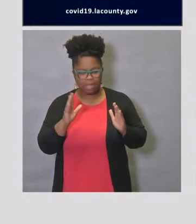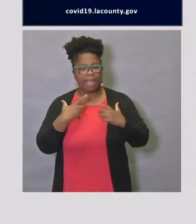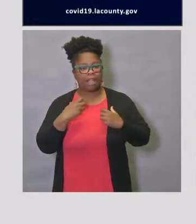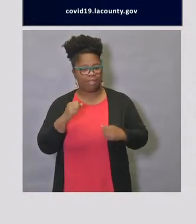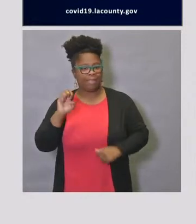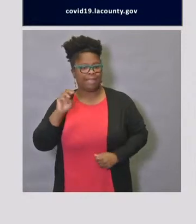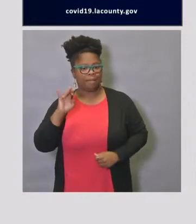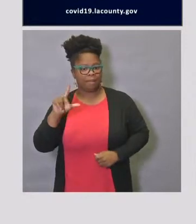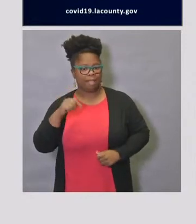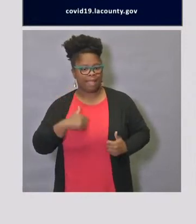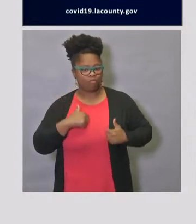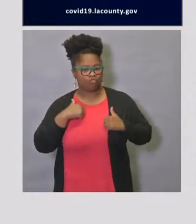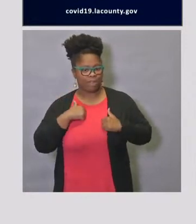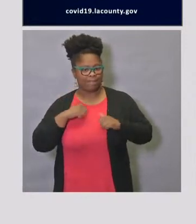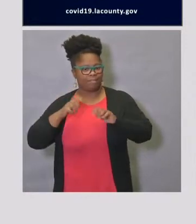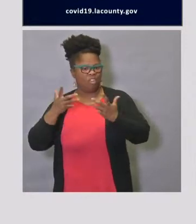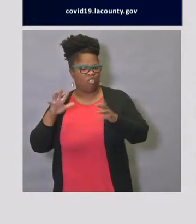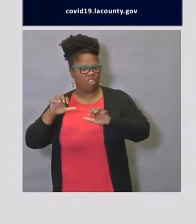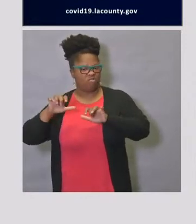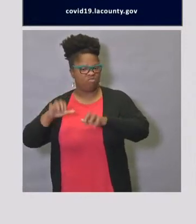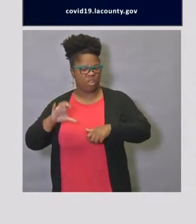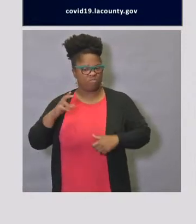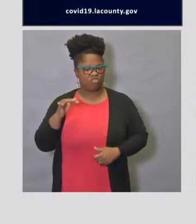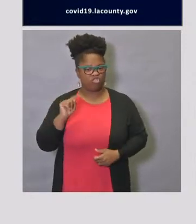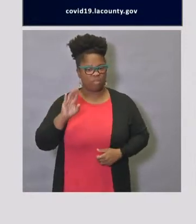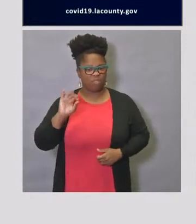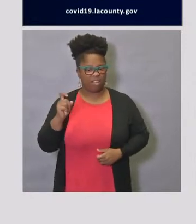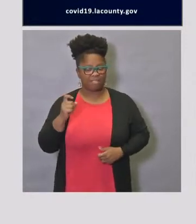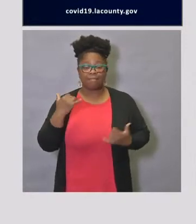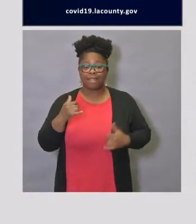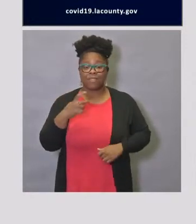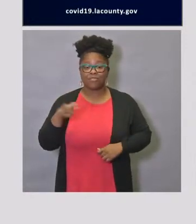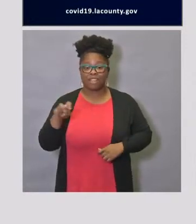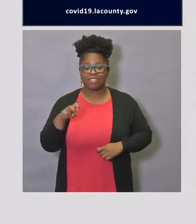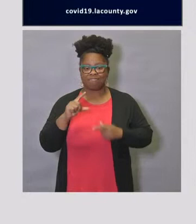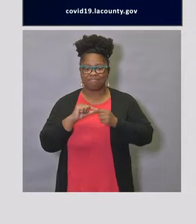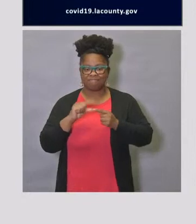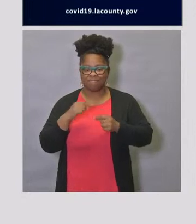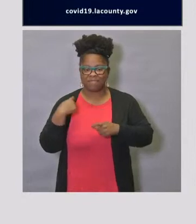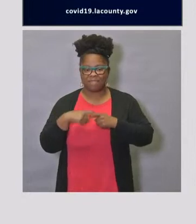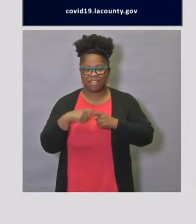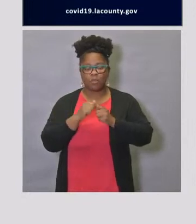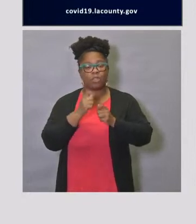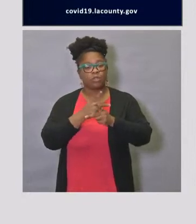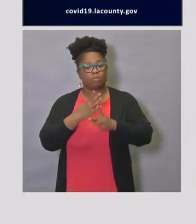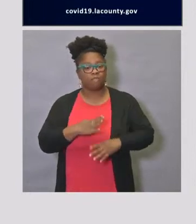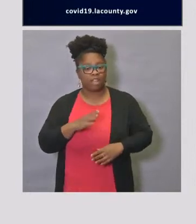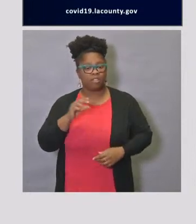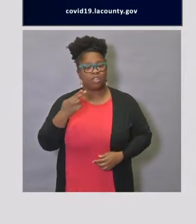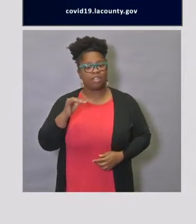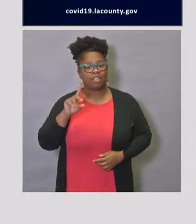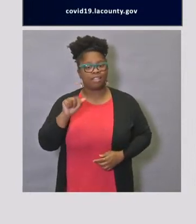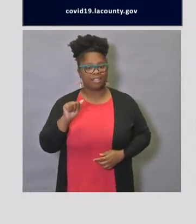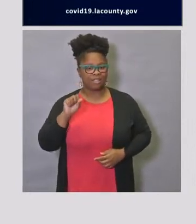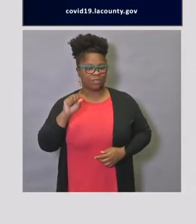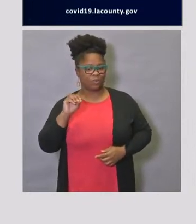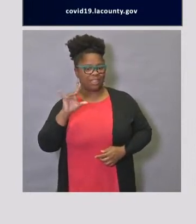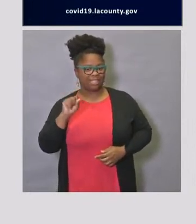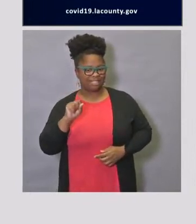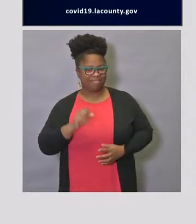address listed in the chat box. Thank you. And now transitioning to remarks in Spanish with Supervisor Hilda